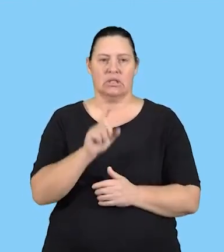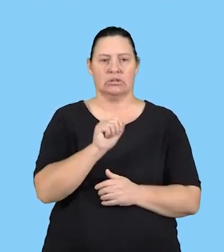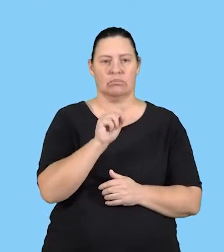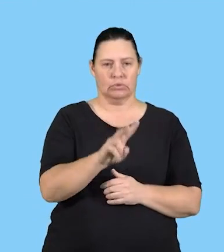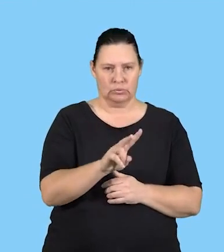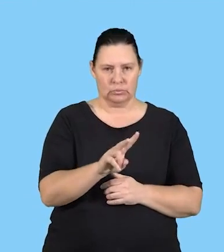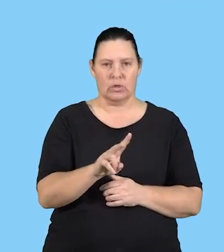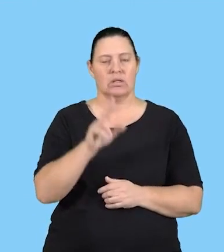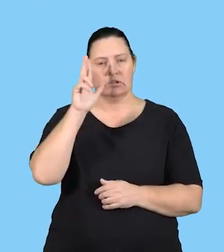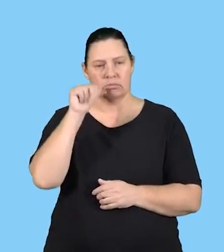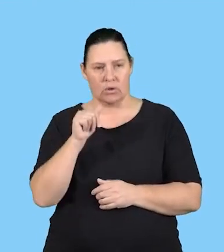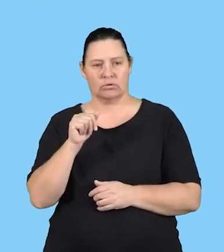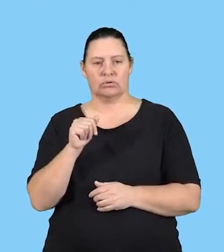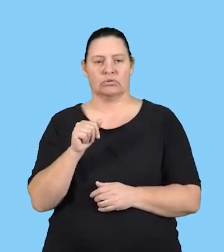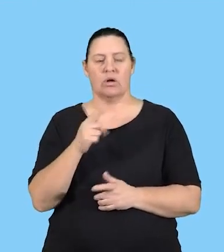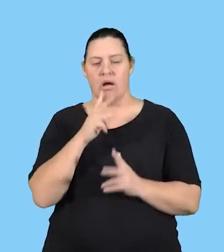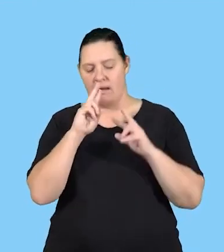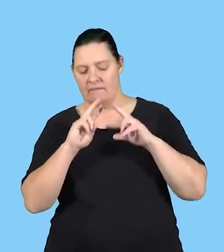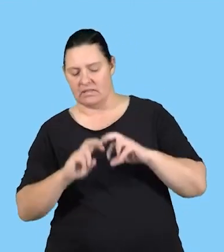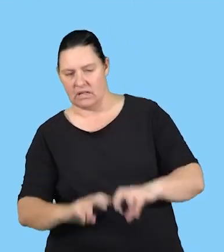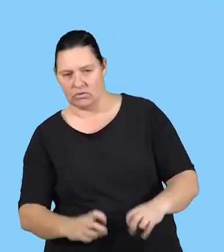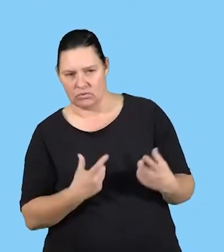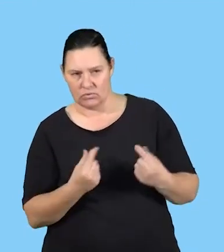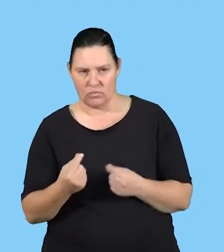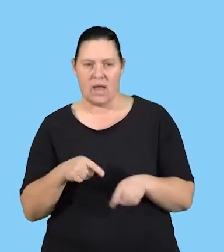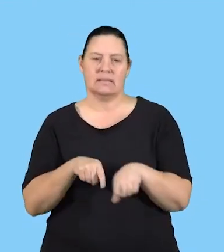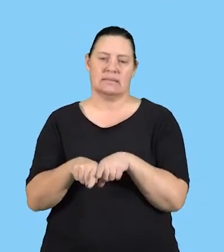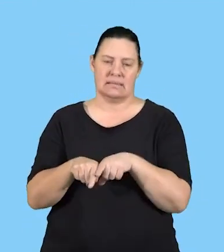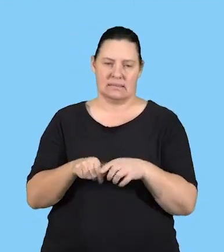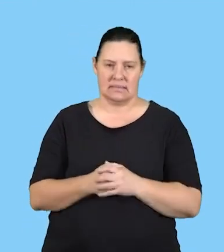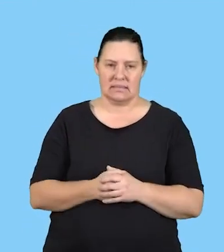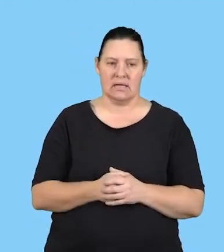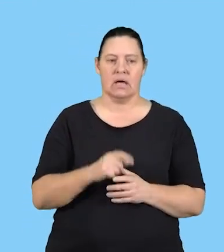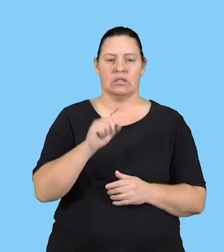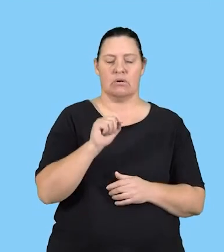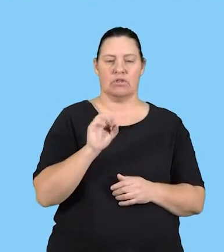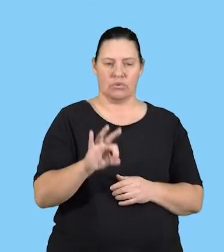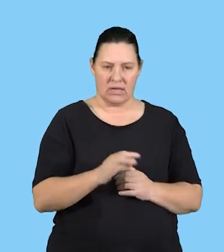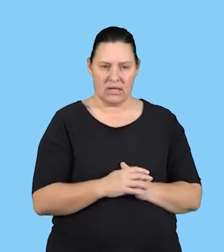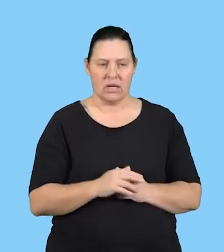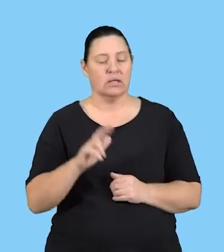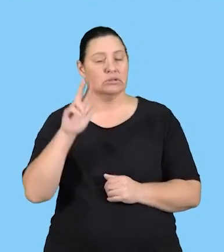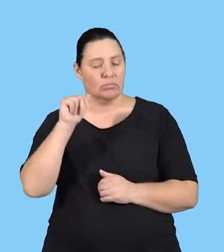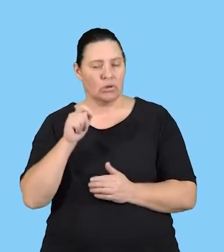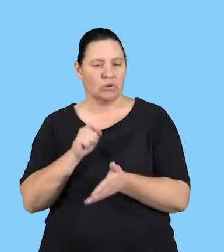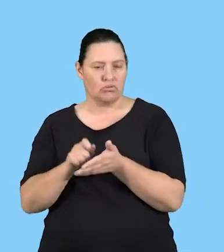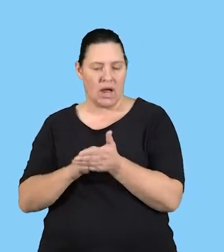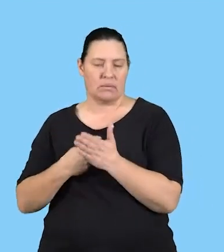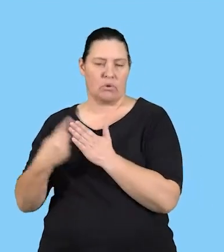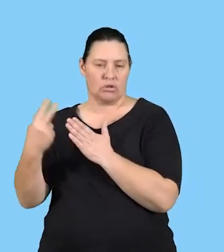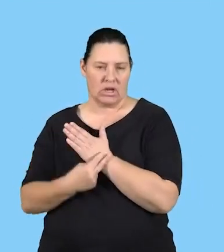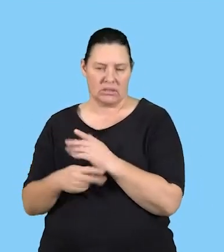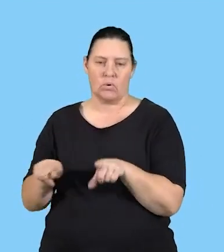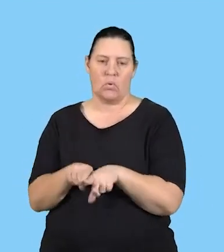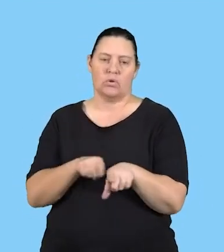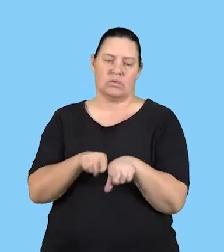are supposed to write an investigation and a test. In term 3, learners are supposed to write a project and a